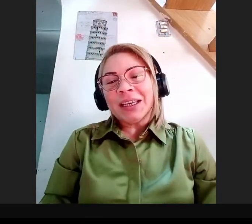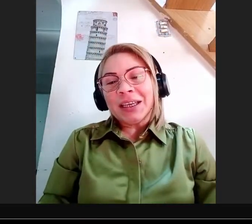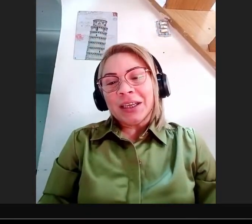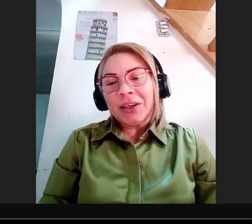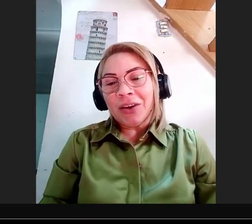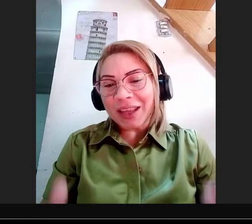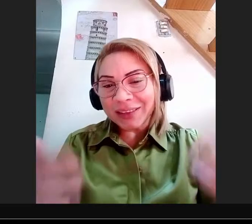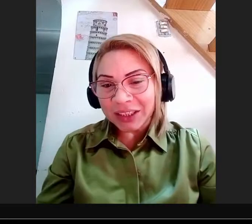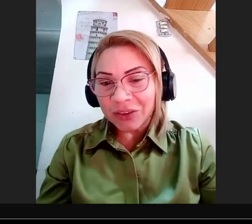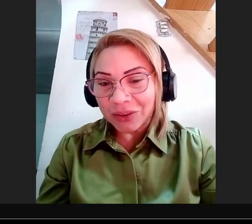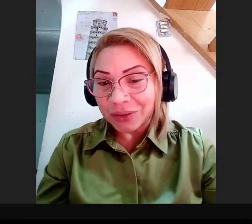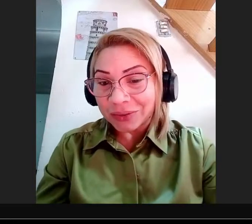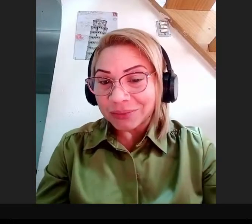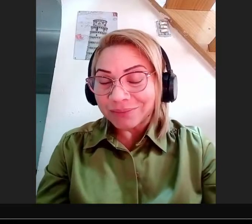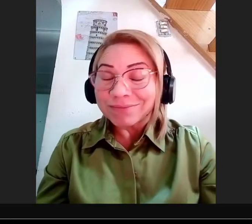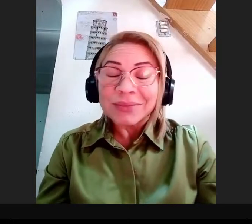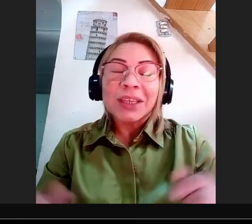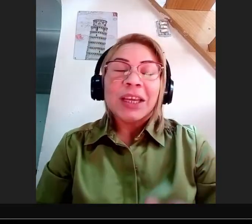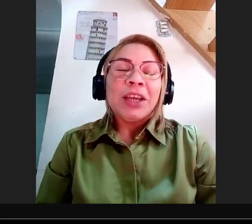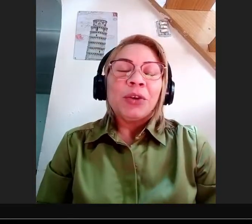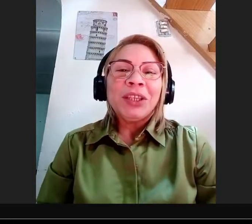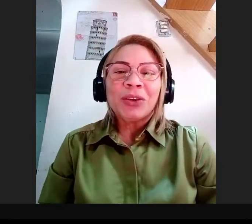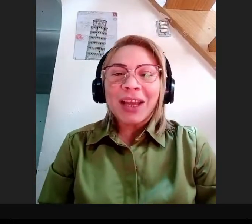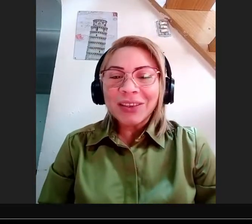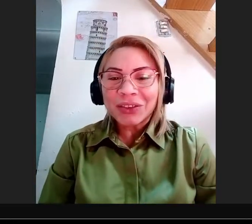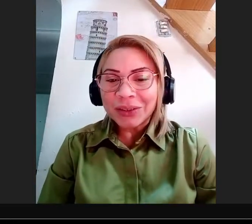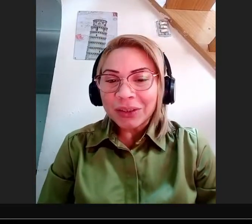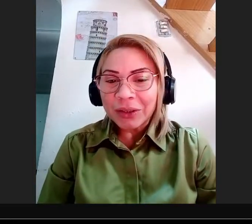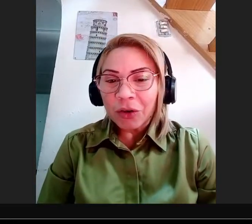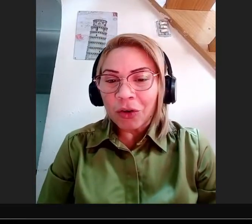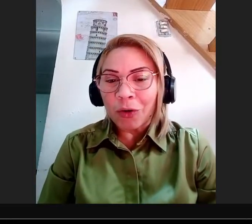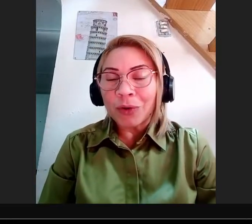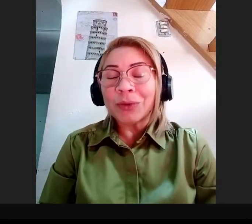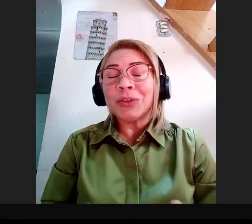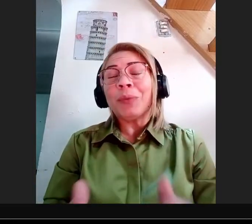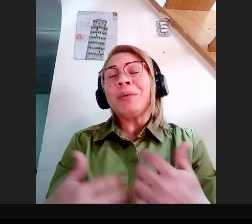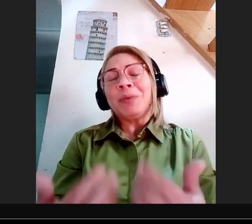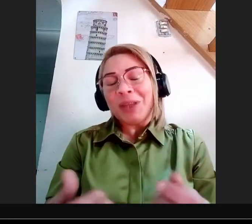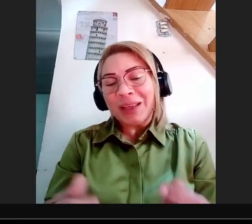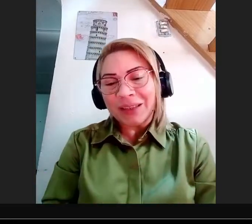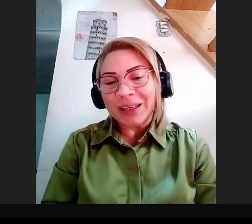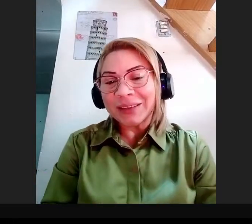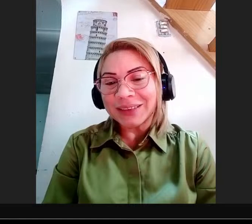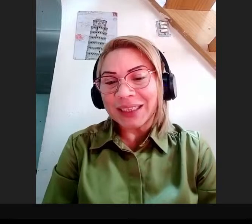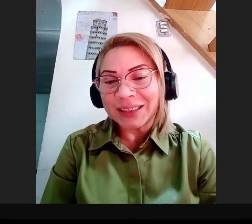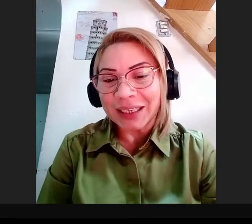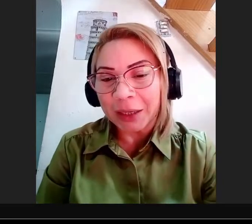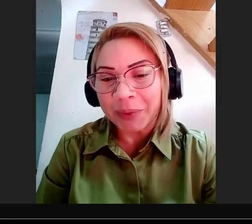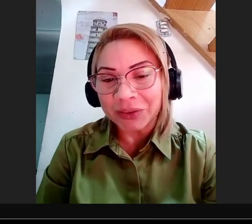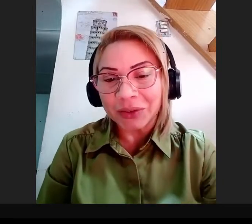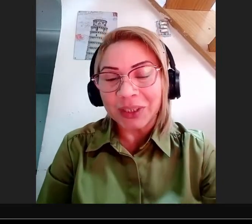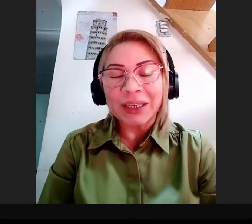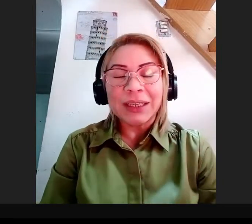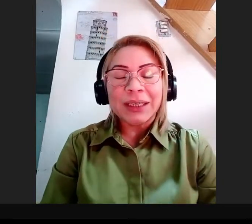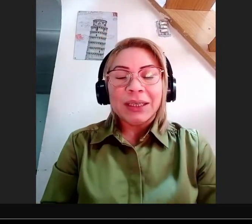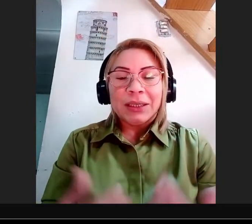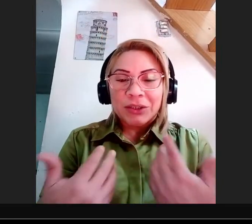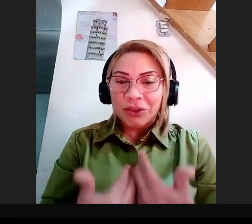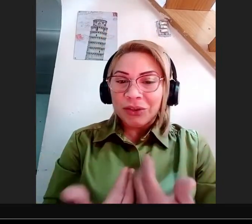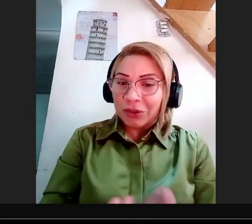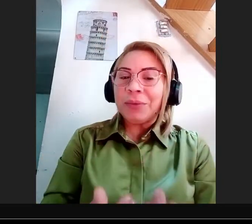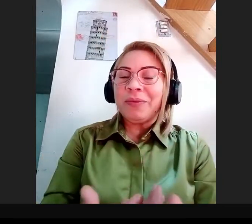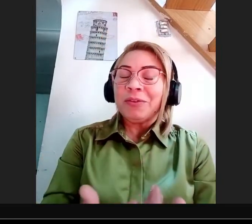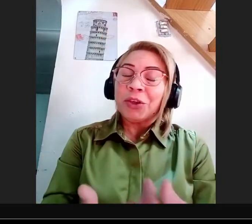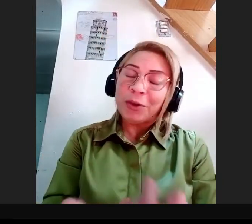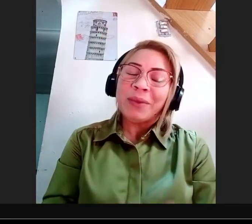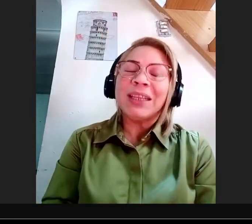exponiendo lo que ha sido nuestro caso como sobrevivientes de trata de personas.